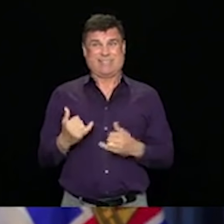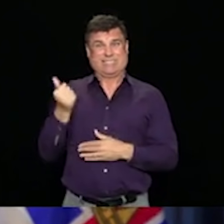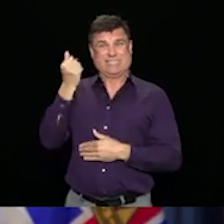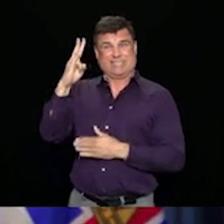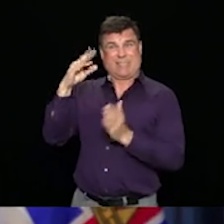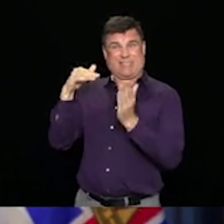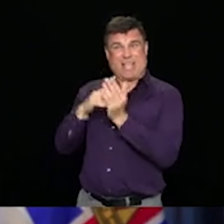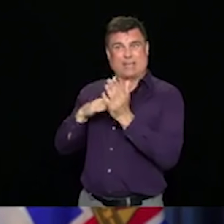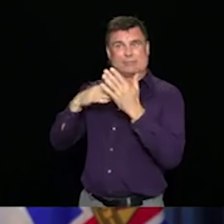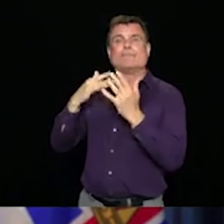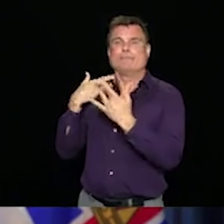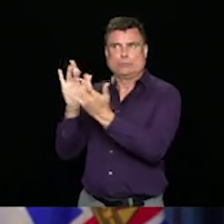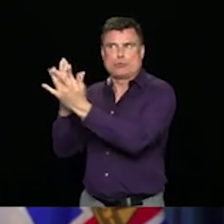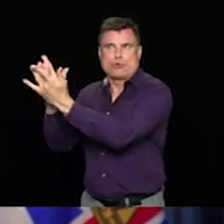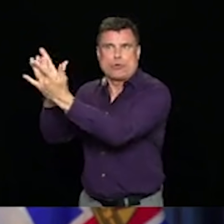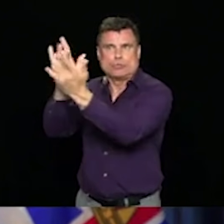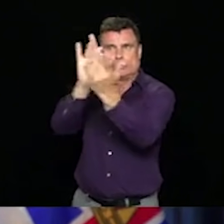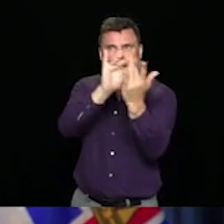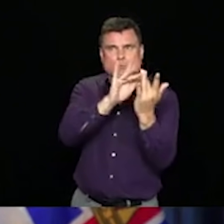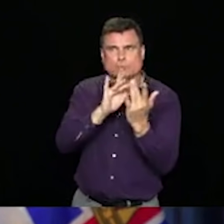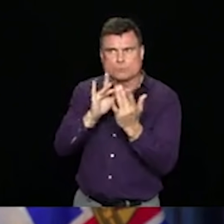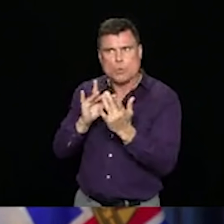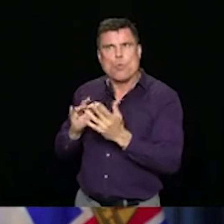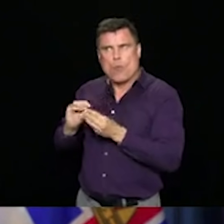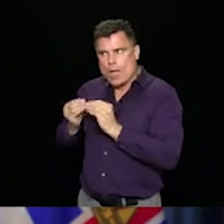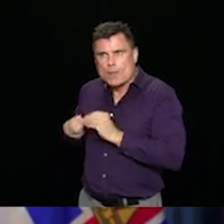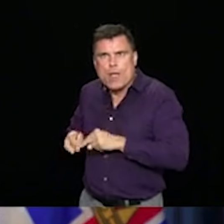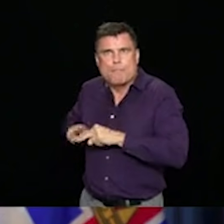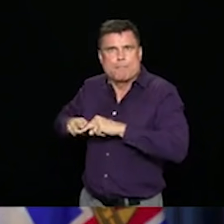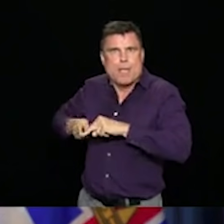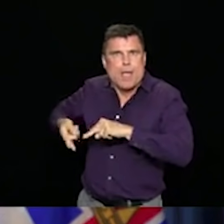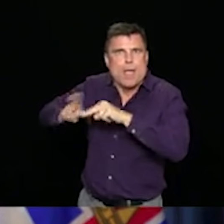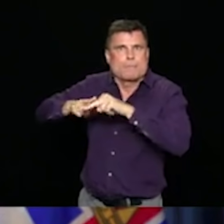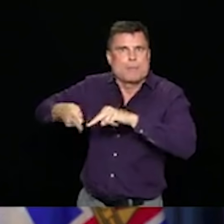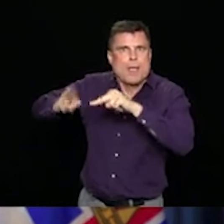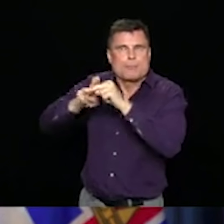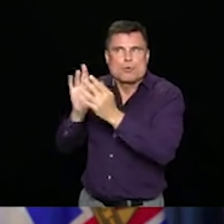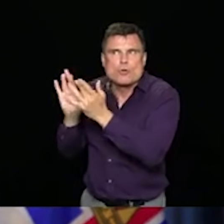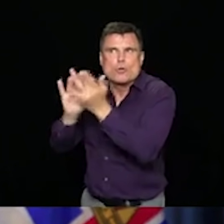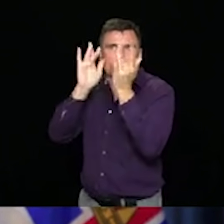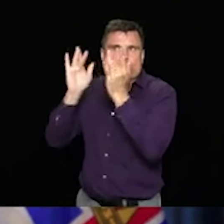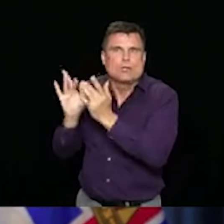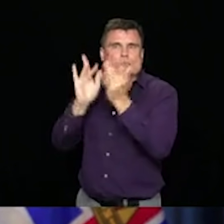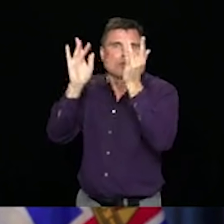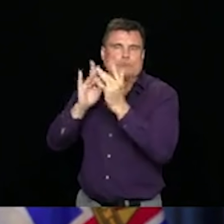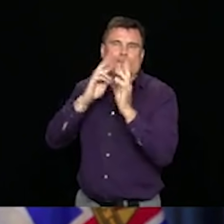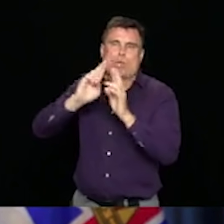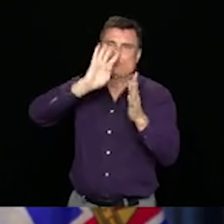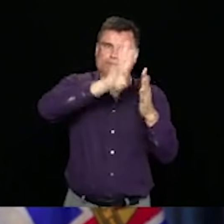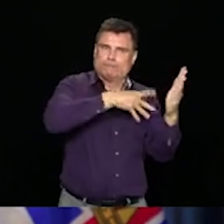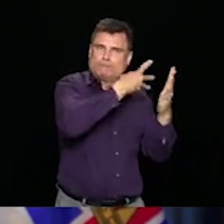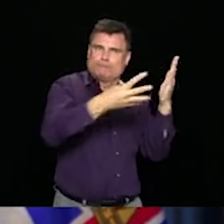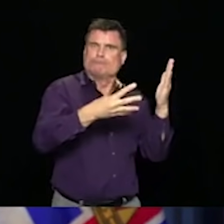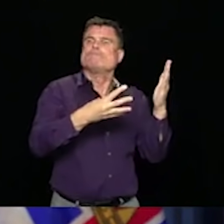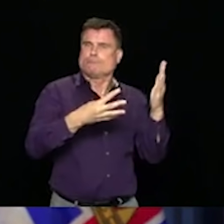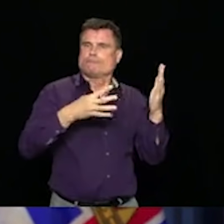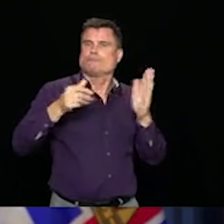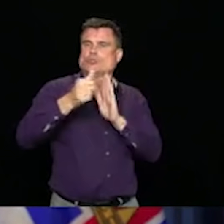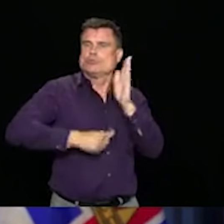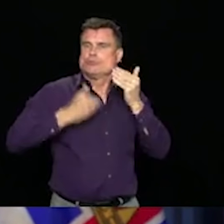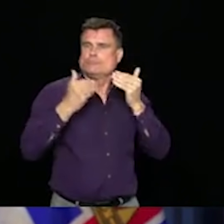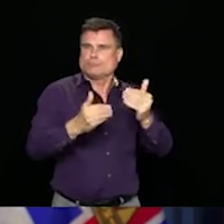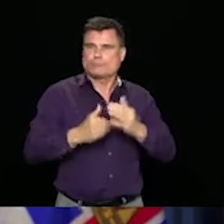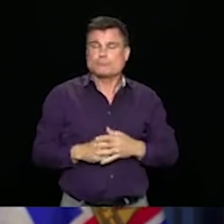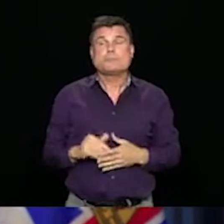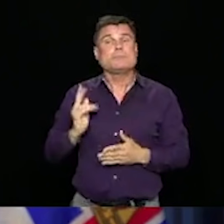17,978 patients, an increase of a further almost 6,000 from May 17th. All of this progress represents